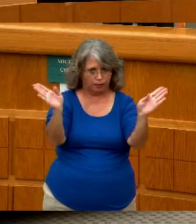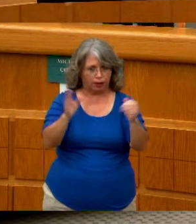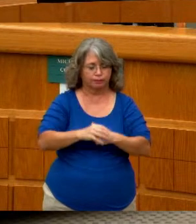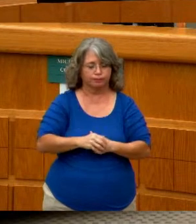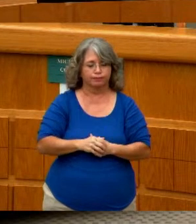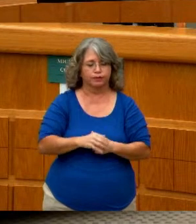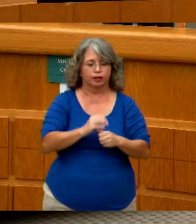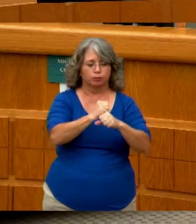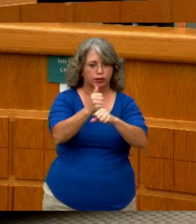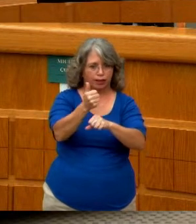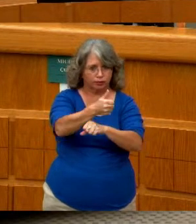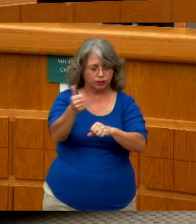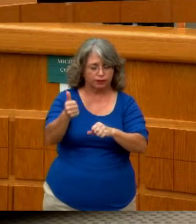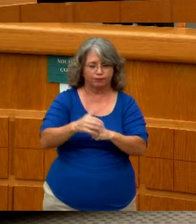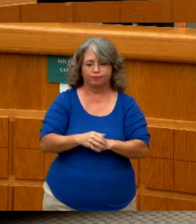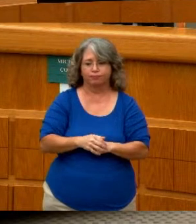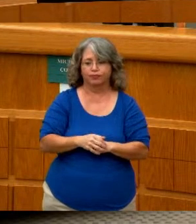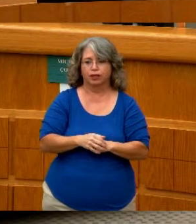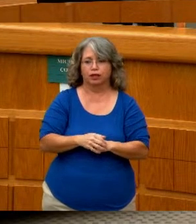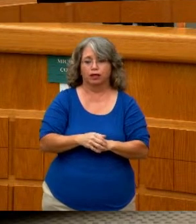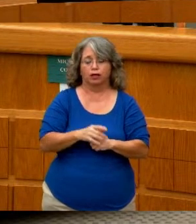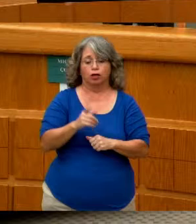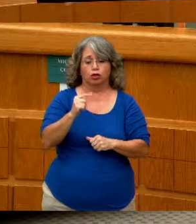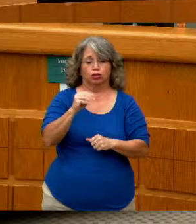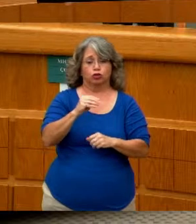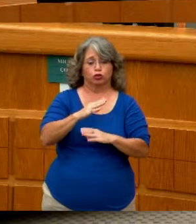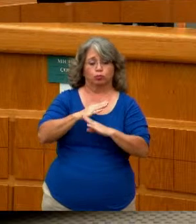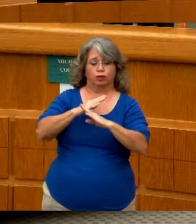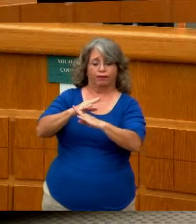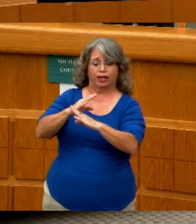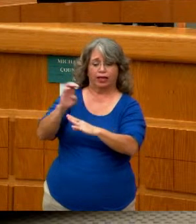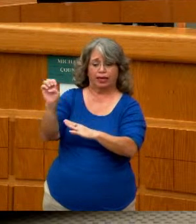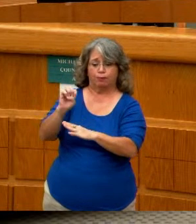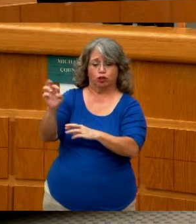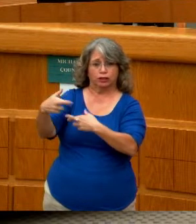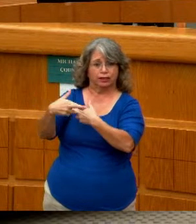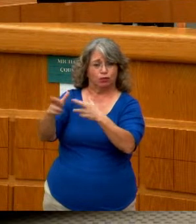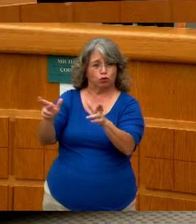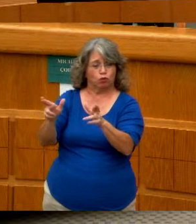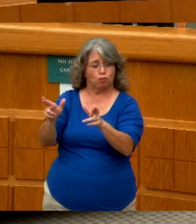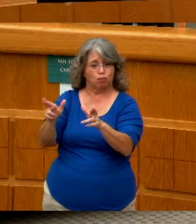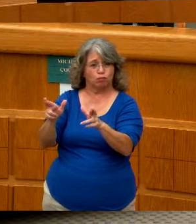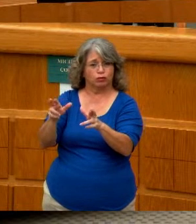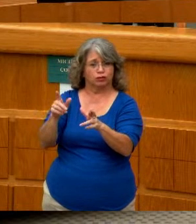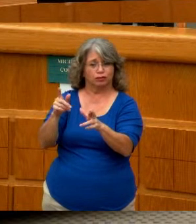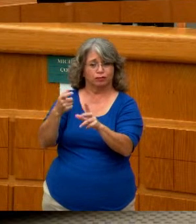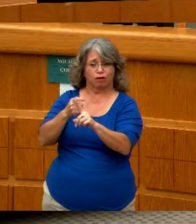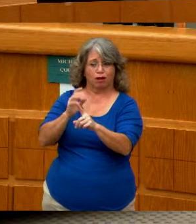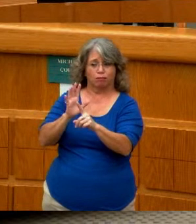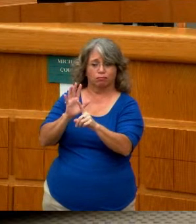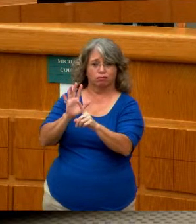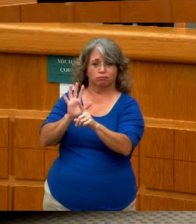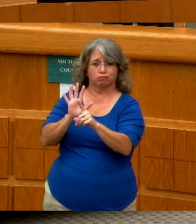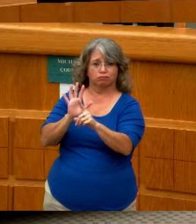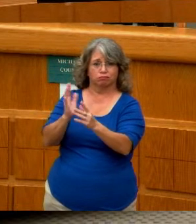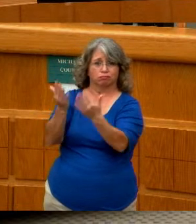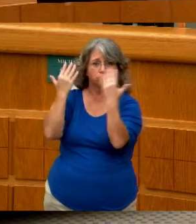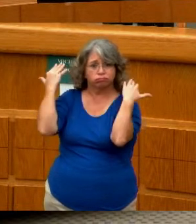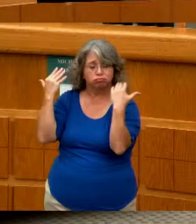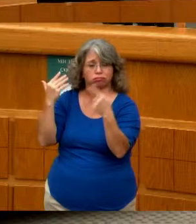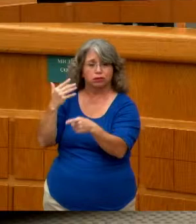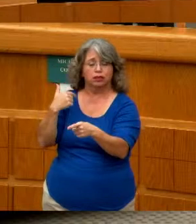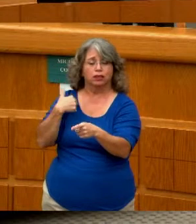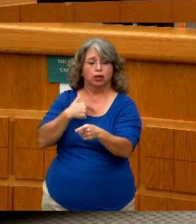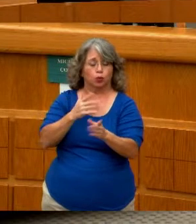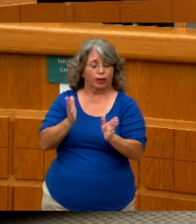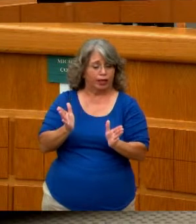others. In an effort to keep our emergency departments from getting inundated, we encourage, like the judge mentioned,